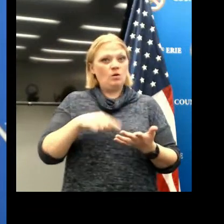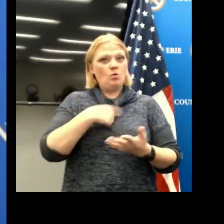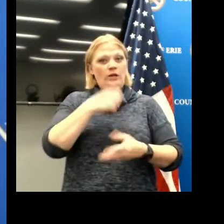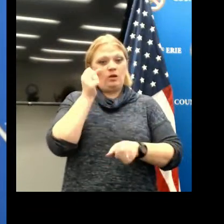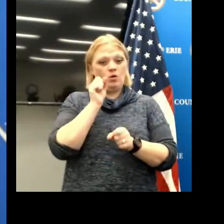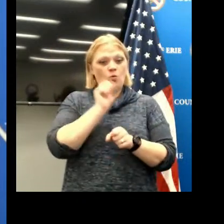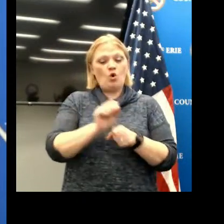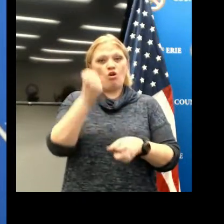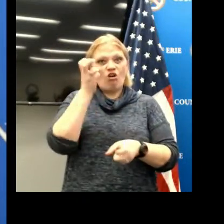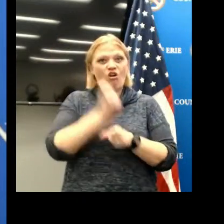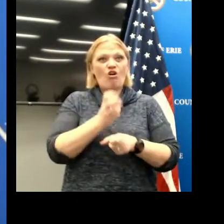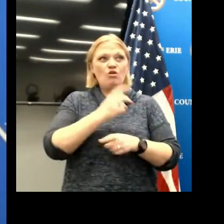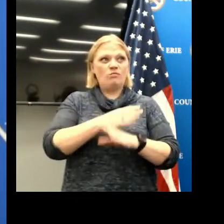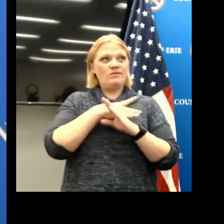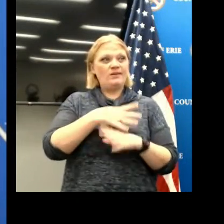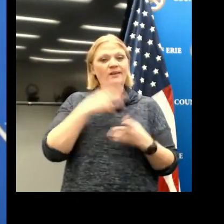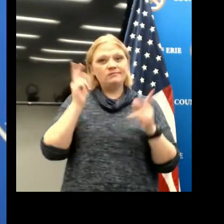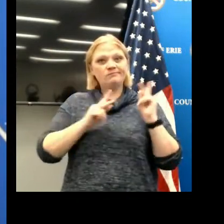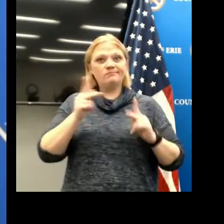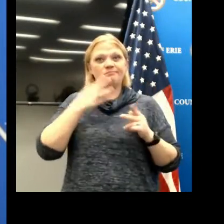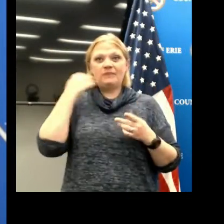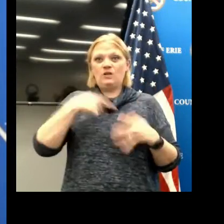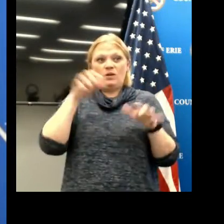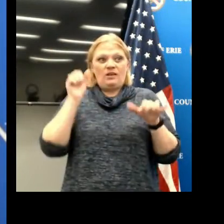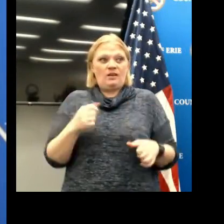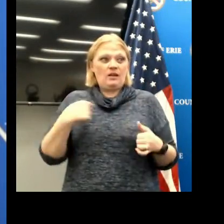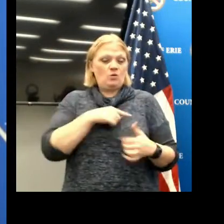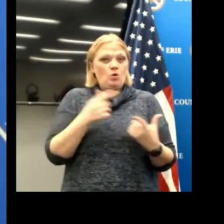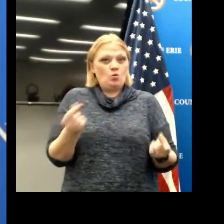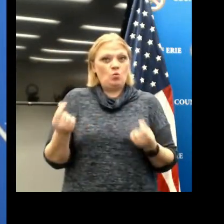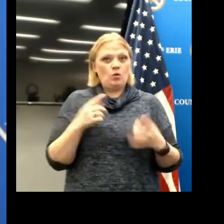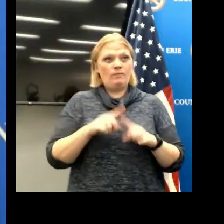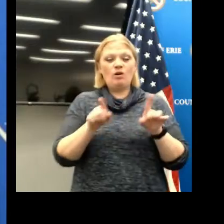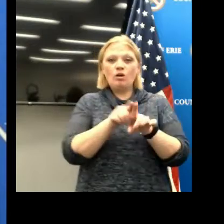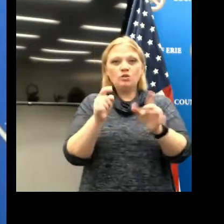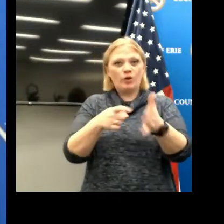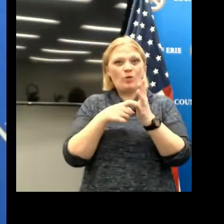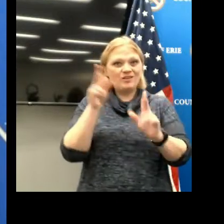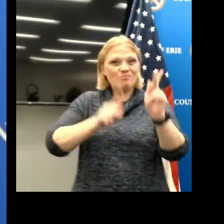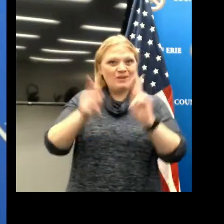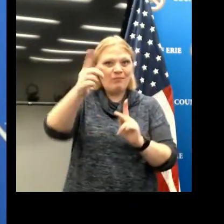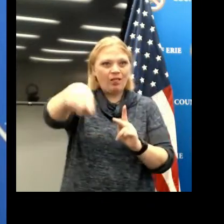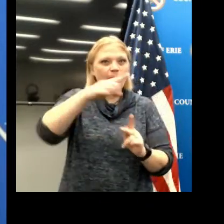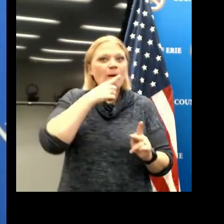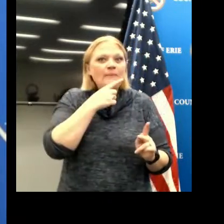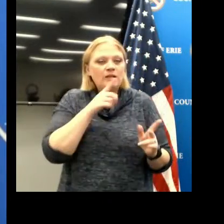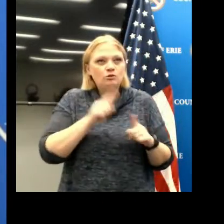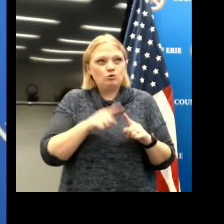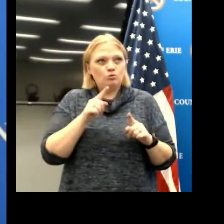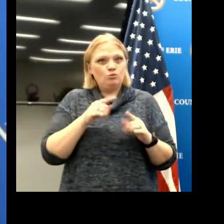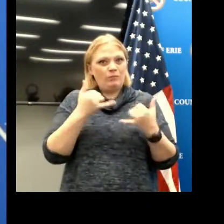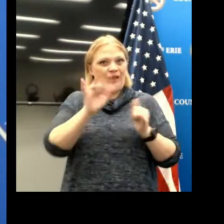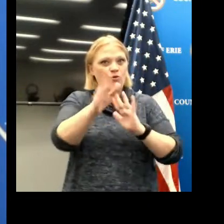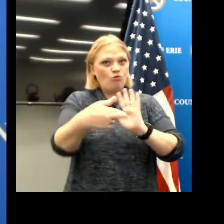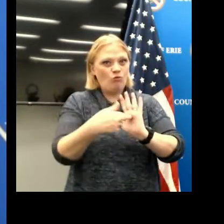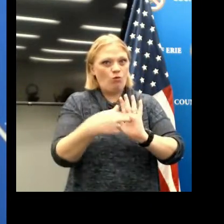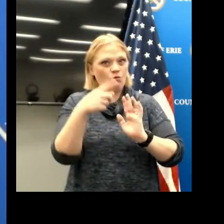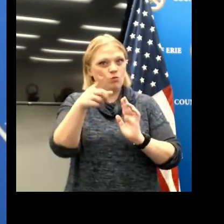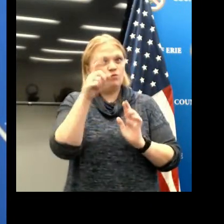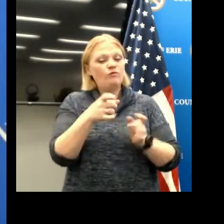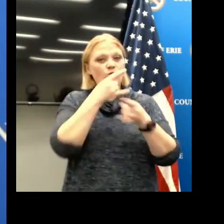public as best as we can, and that's what we're doing. But it also requires the public to play its role. We need you to wear a